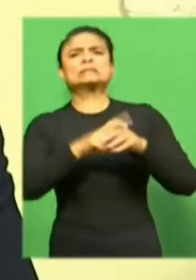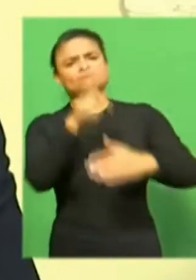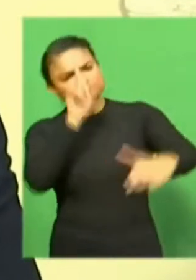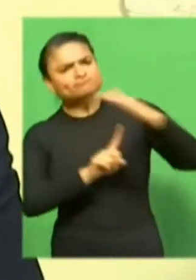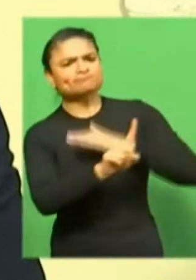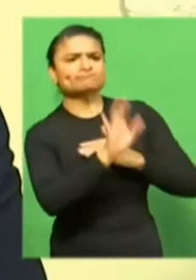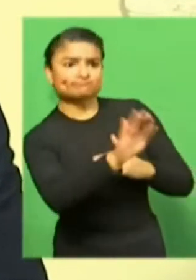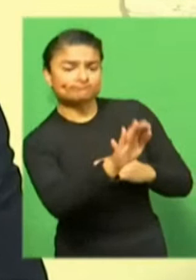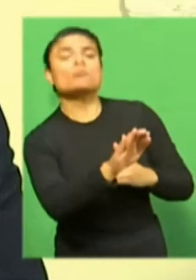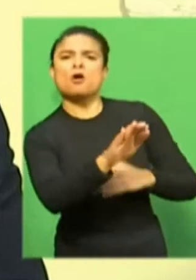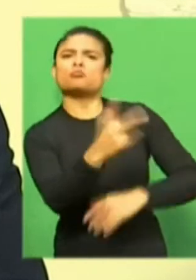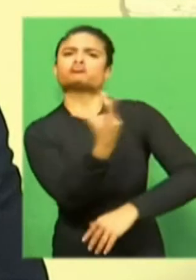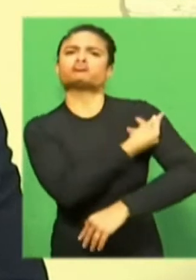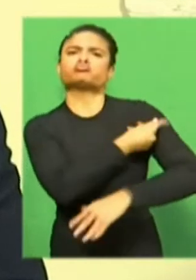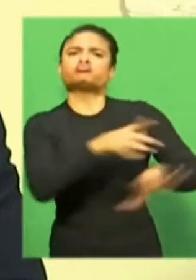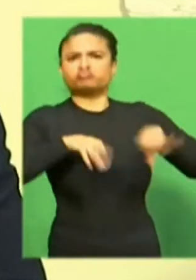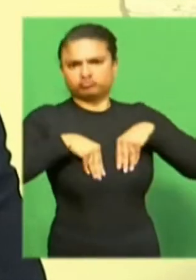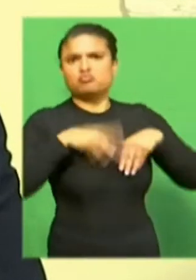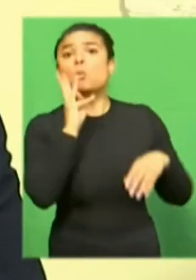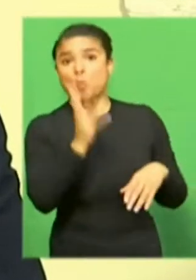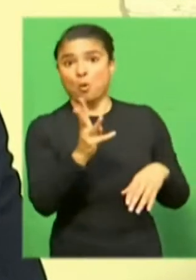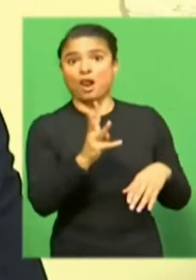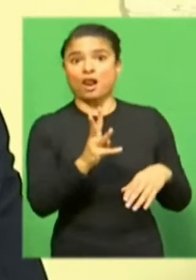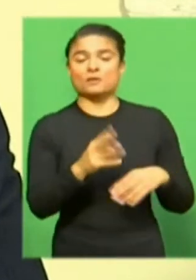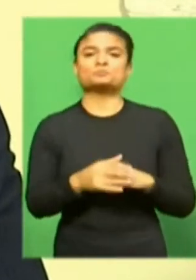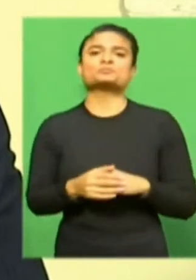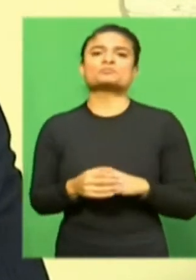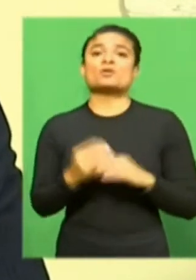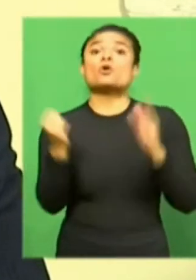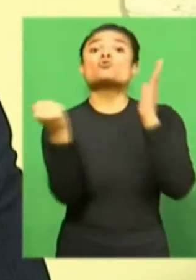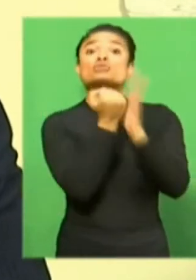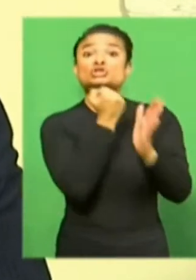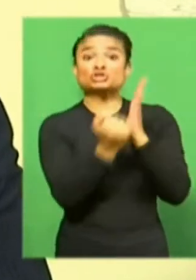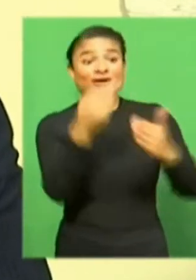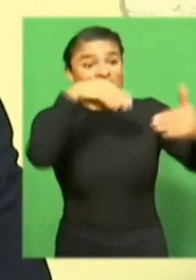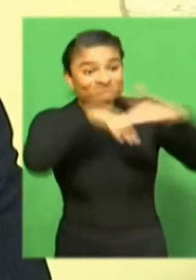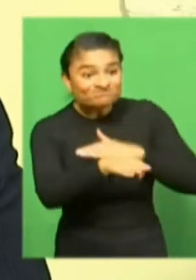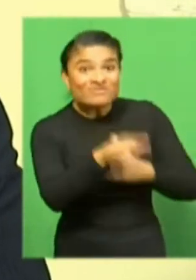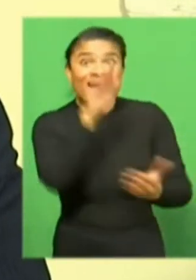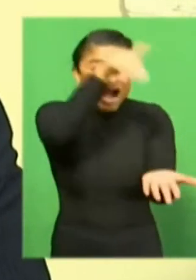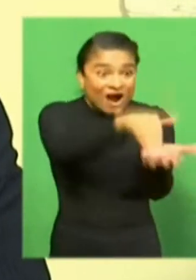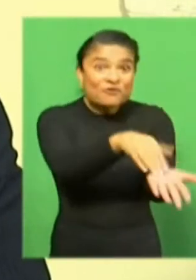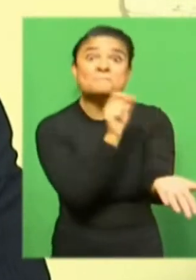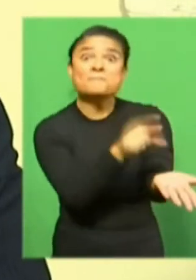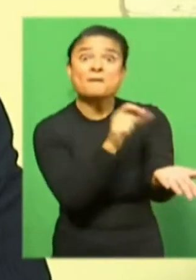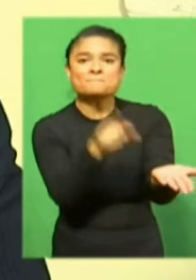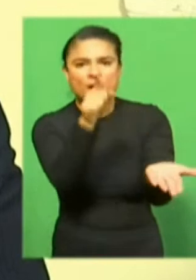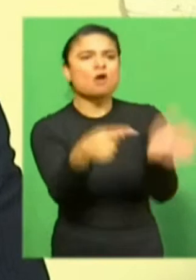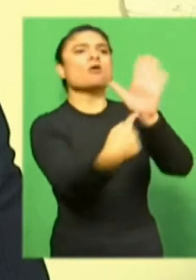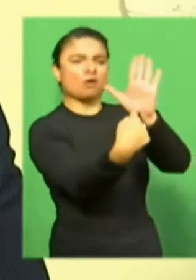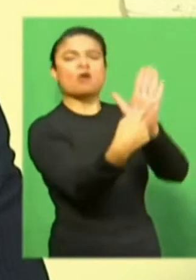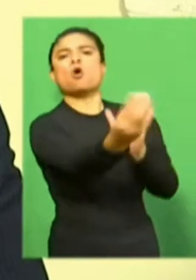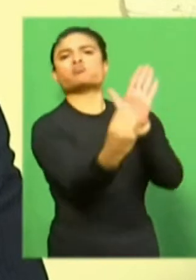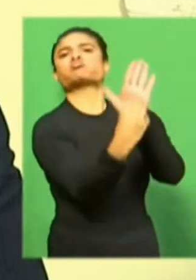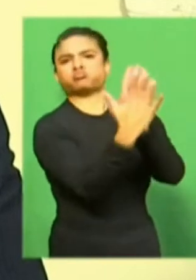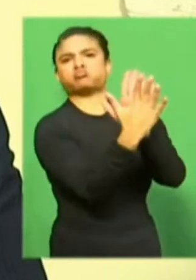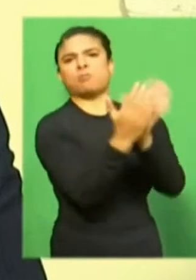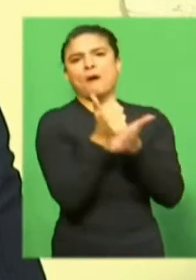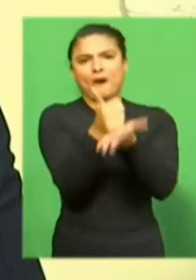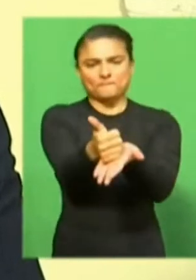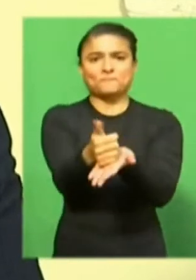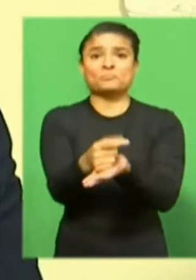in the rate of vaccination is made possible by improvements in the supply of